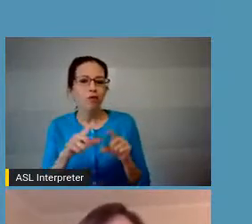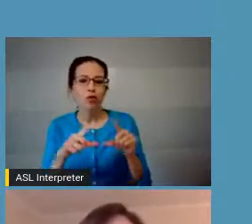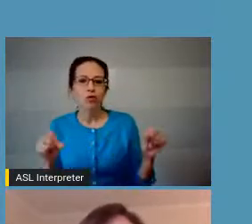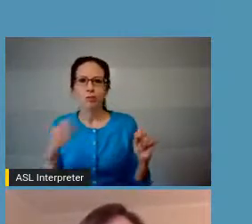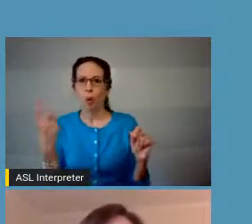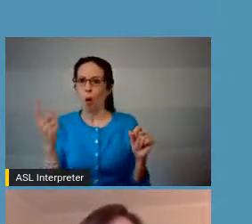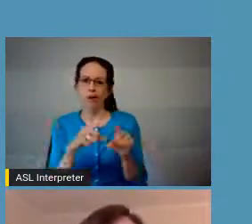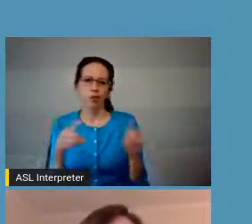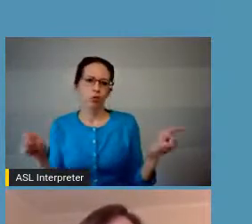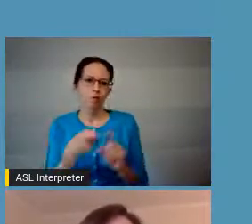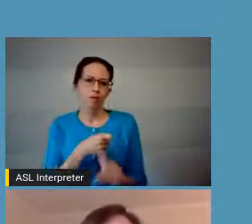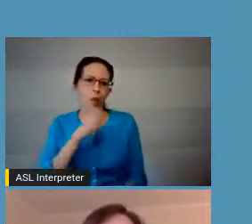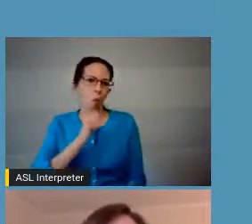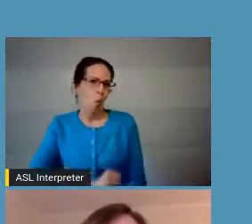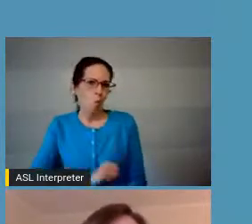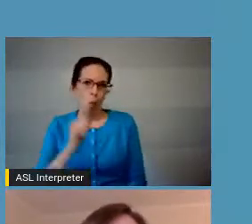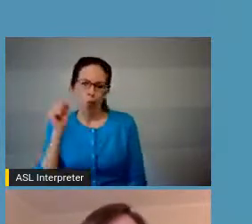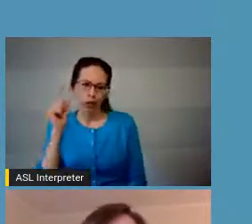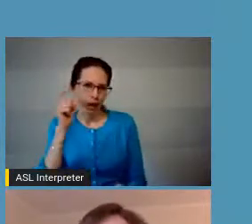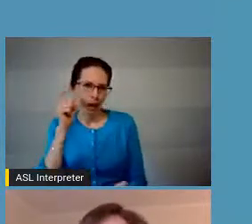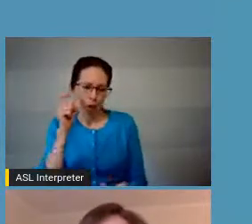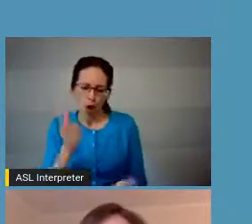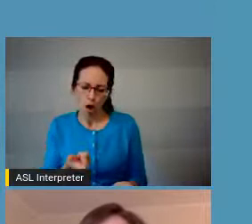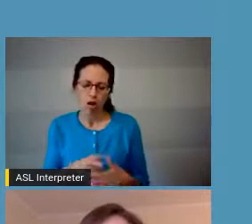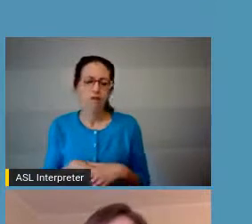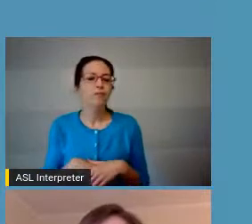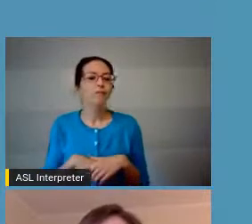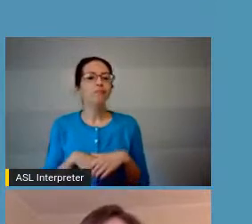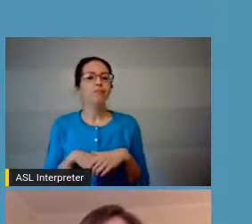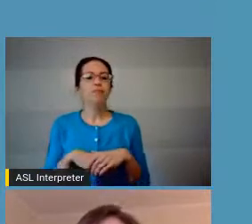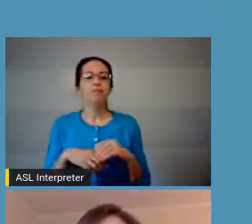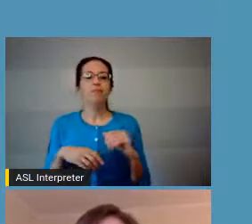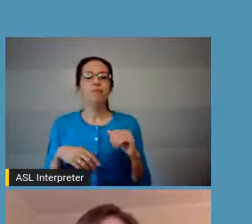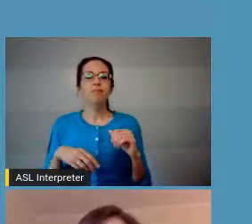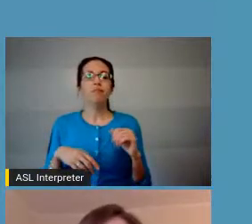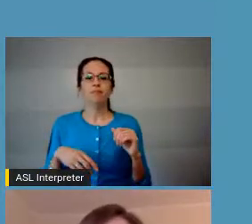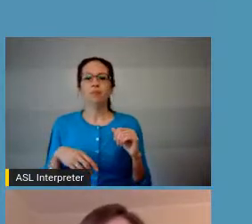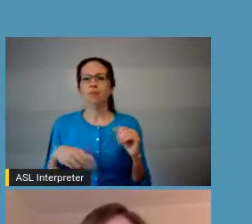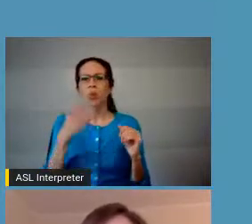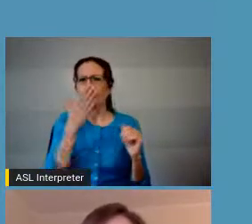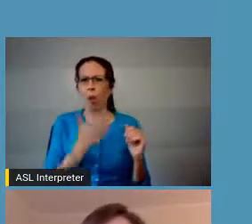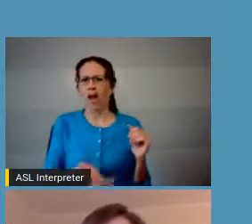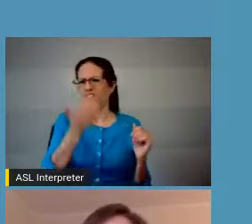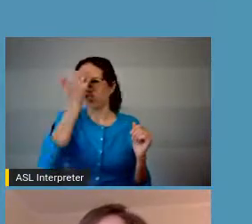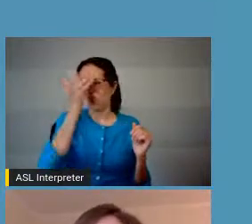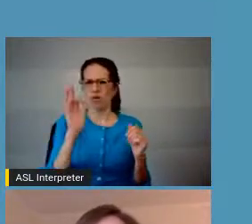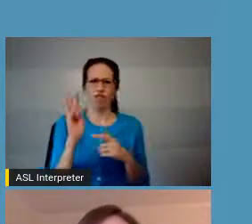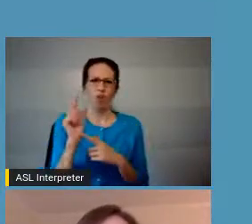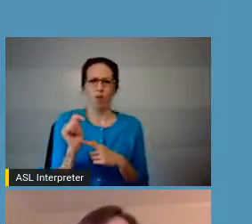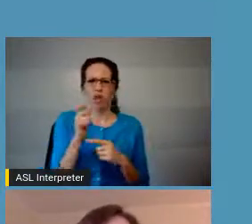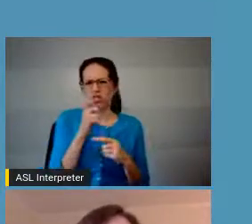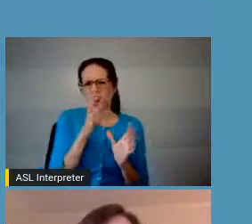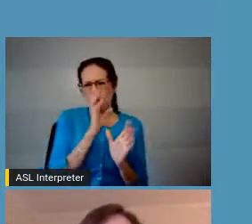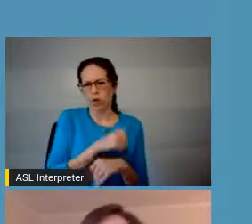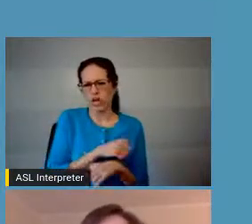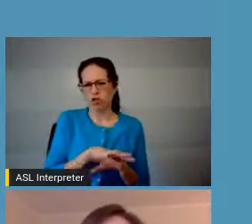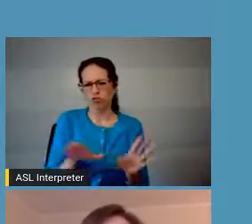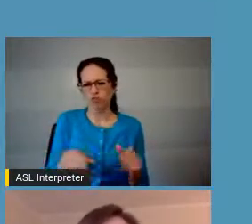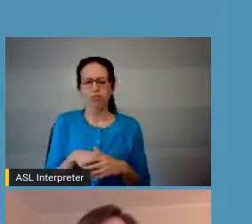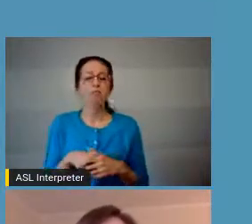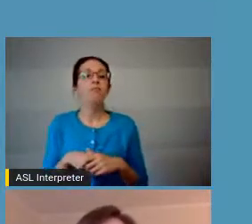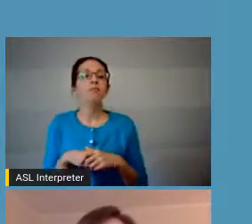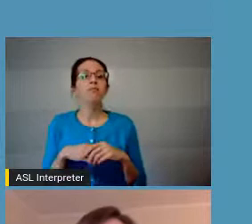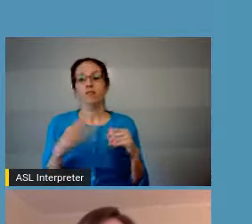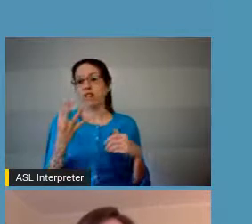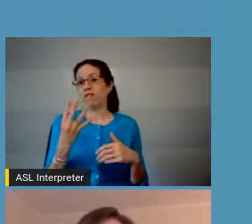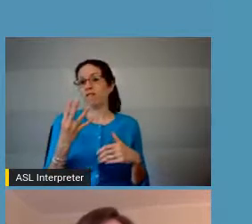old camera roll. And it's a well-known format, so it's not hinky or weird in that way. It was taken 40 years